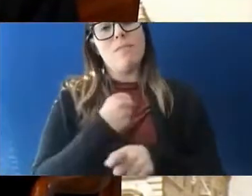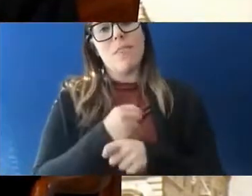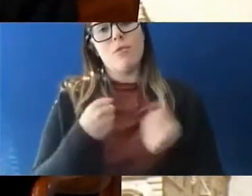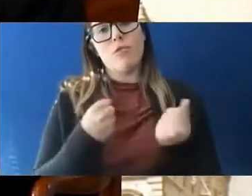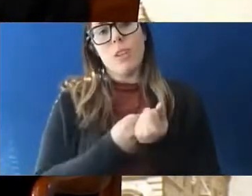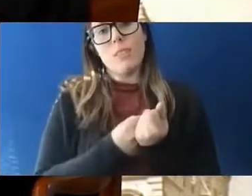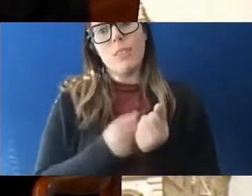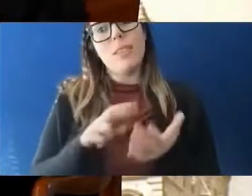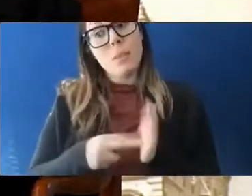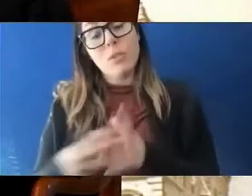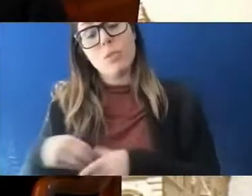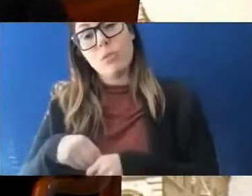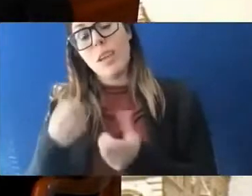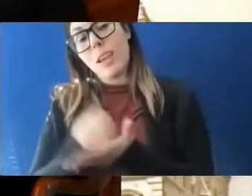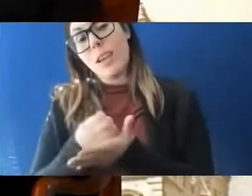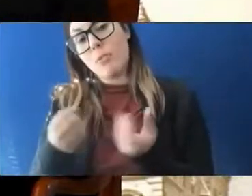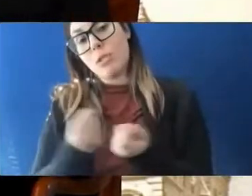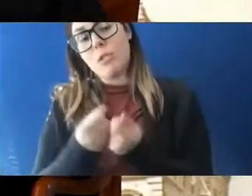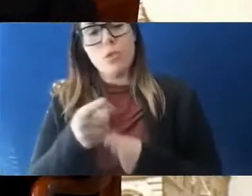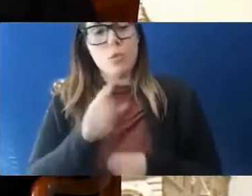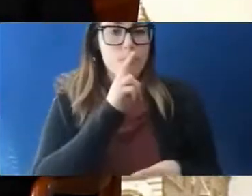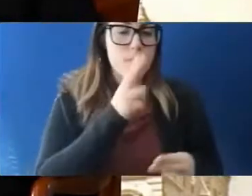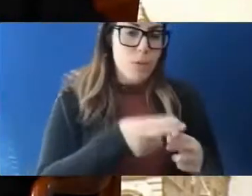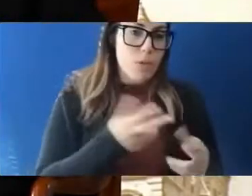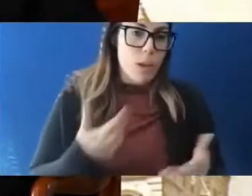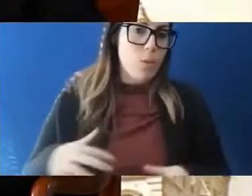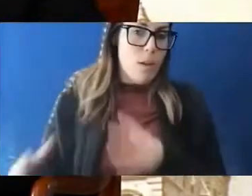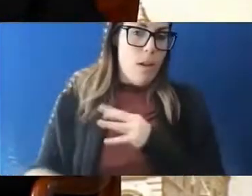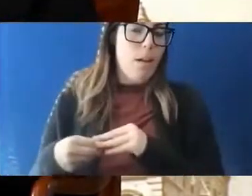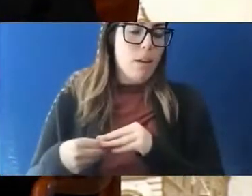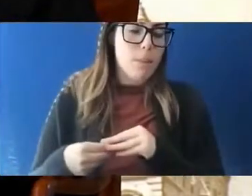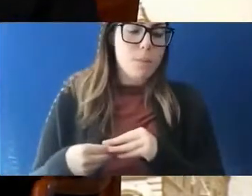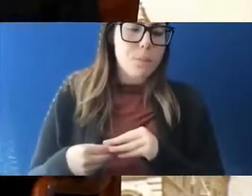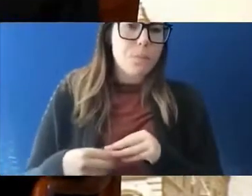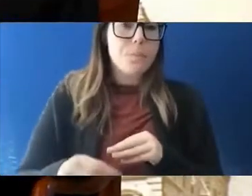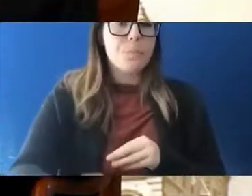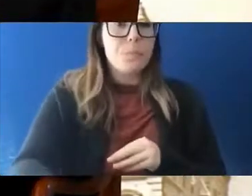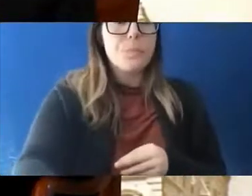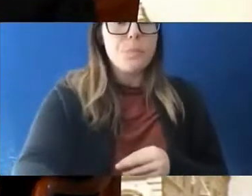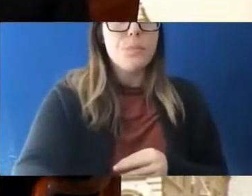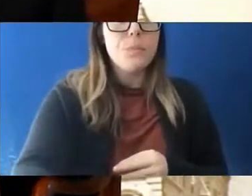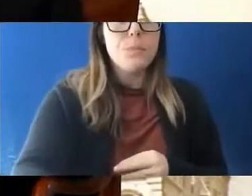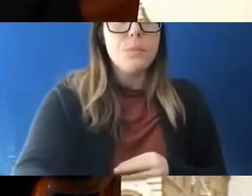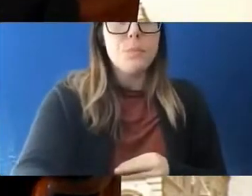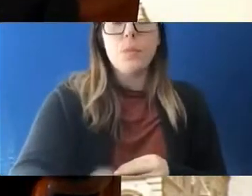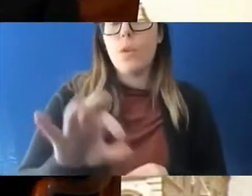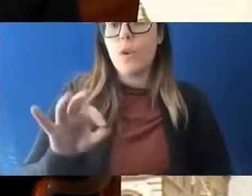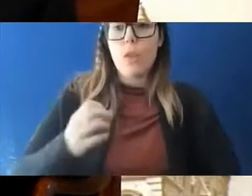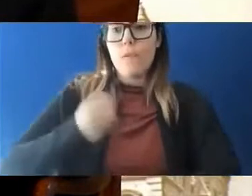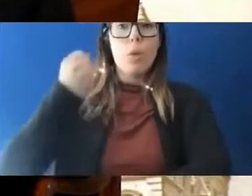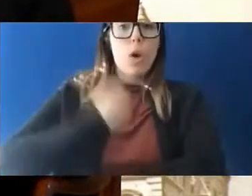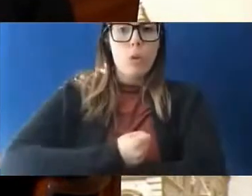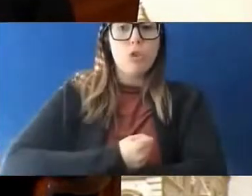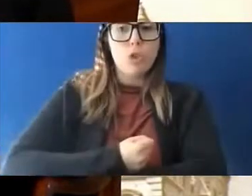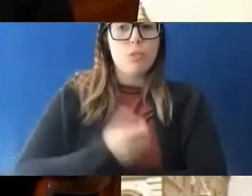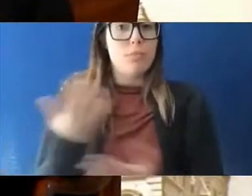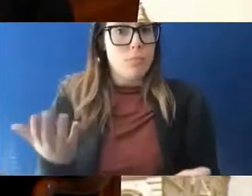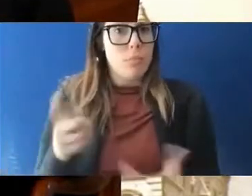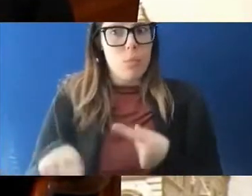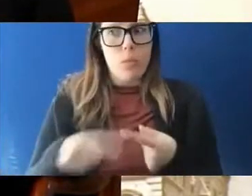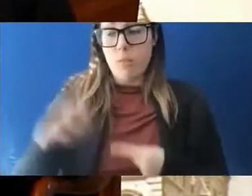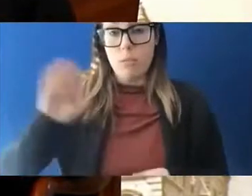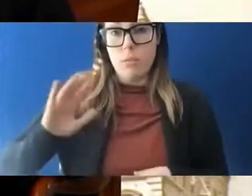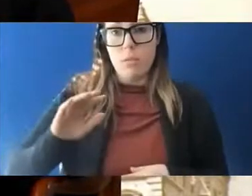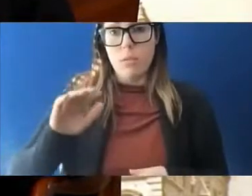for economic justice. And you mentioned, and I'll just talk briefly about this, but the foreclosure crisis. So when I was Attorney